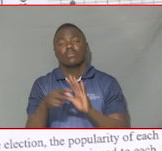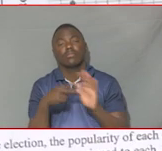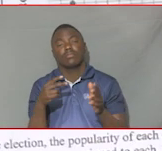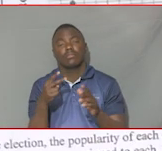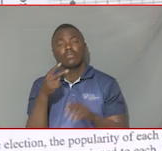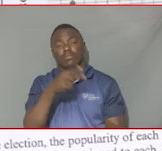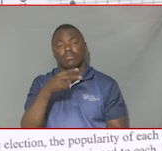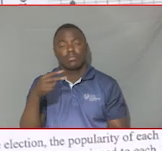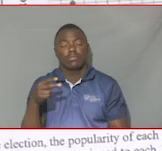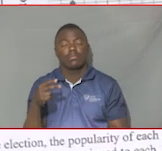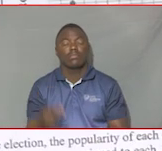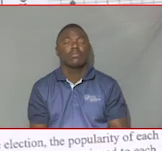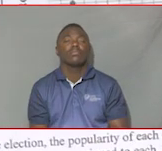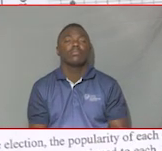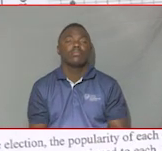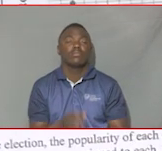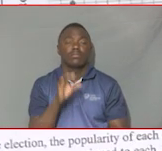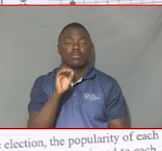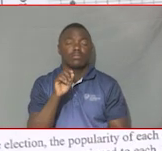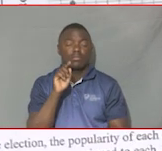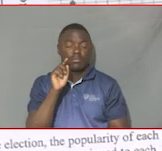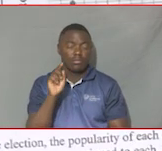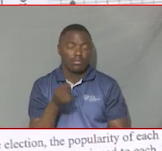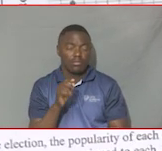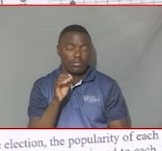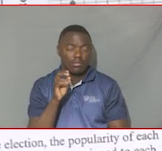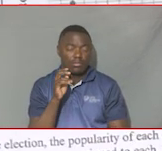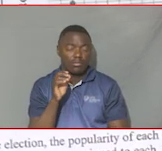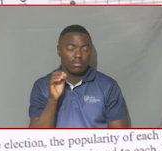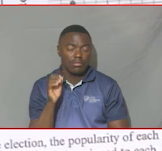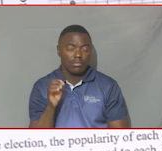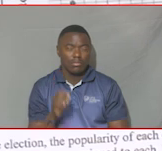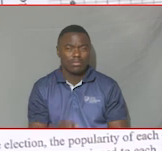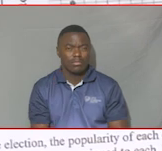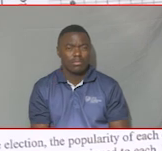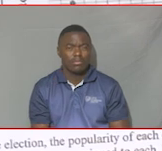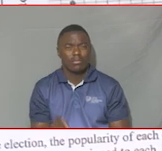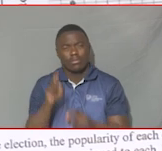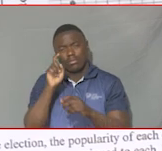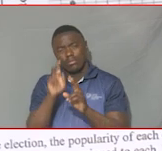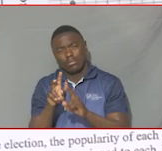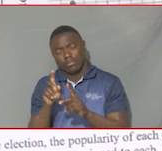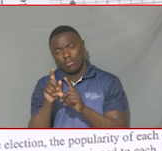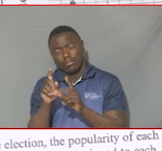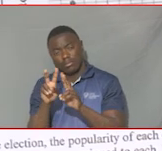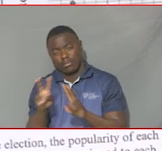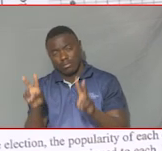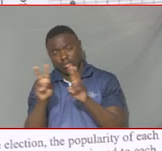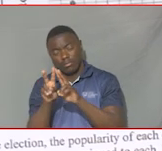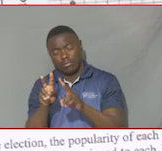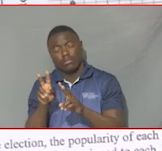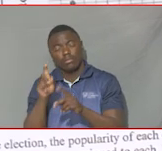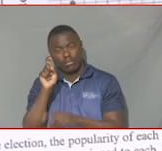give you 0,22. So 0,22 is the value of B, BX. Is that clear?